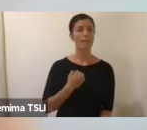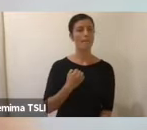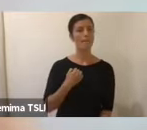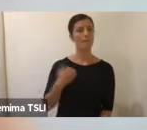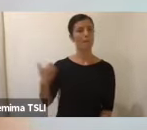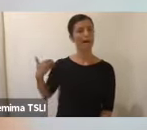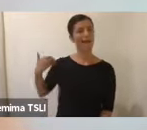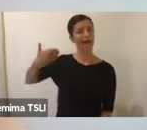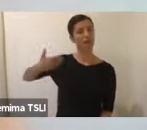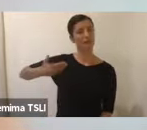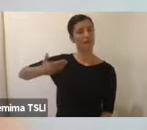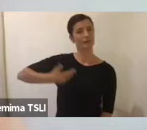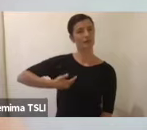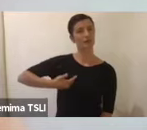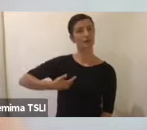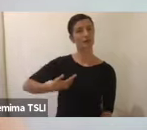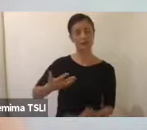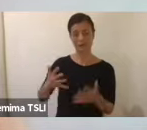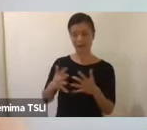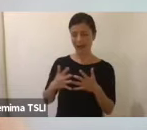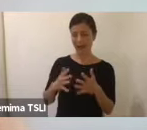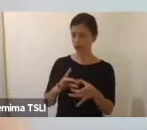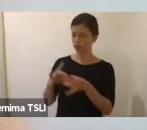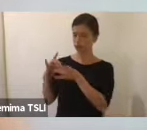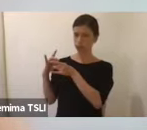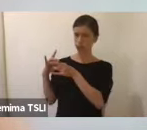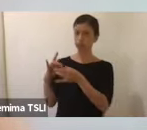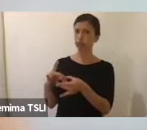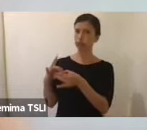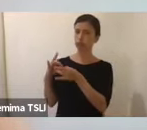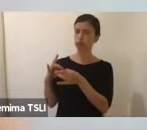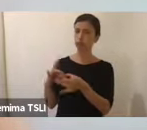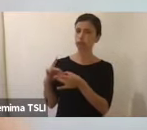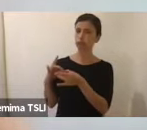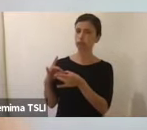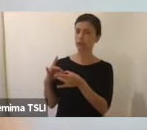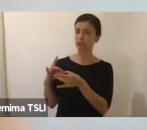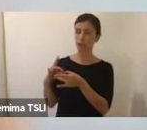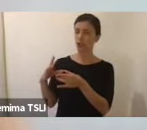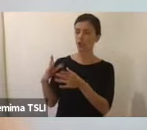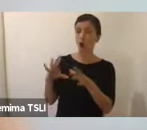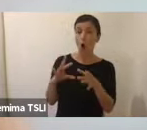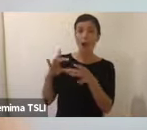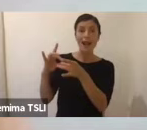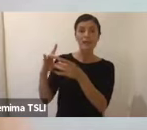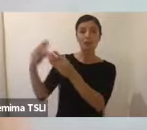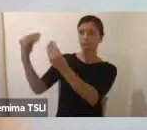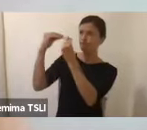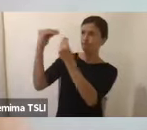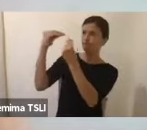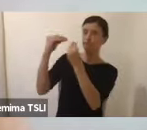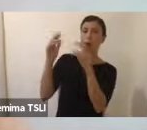to find a positive way to relate to my historical location not based on the deluded and negative notion of whiteness